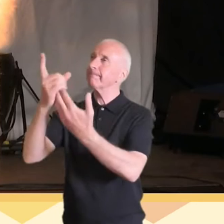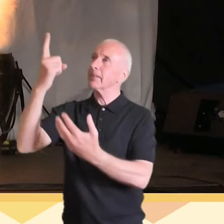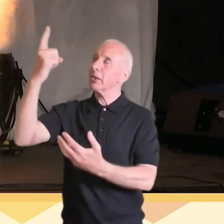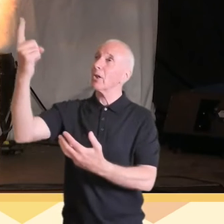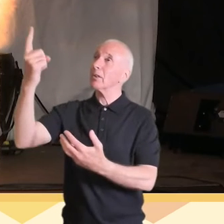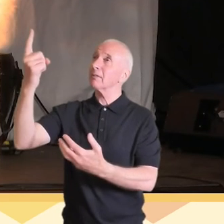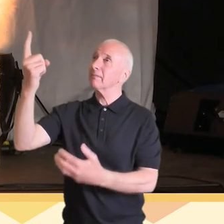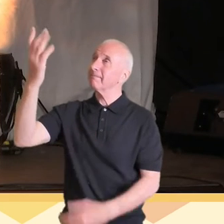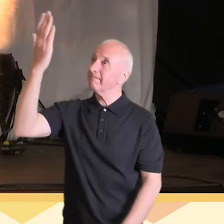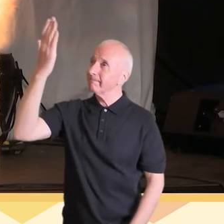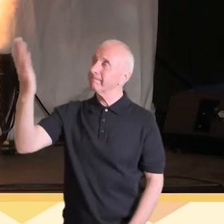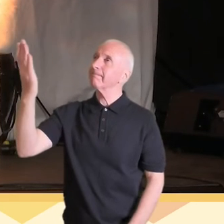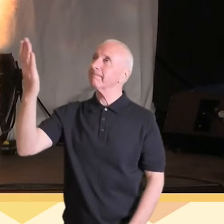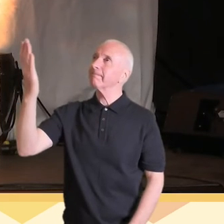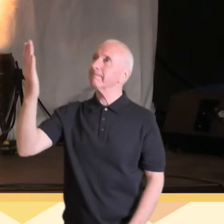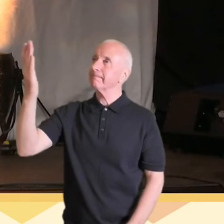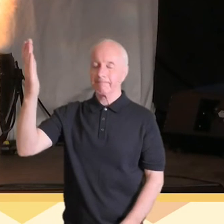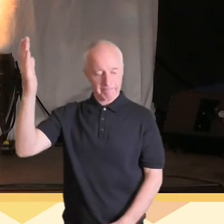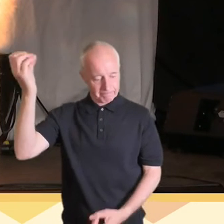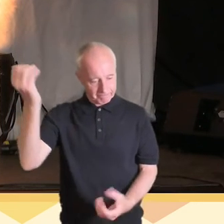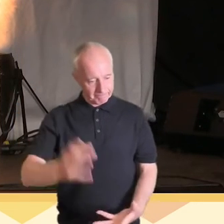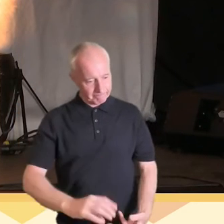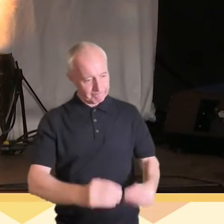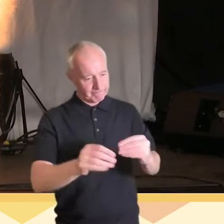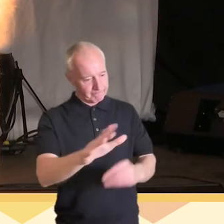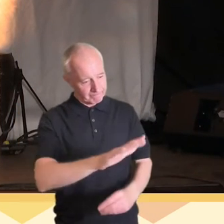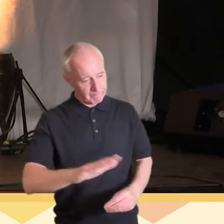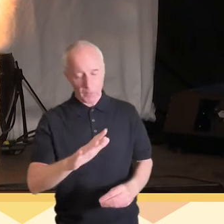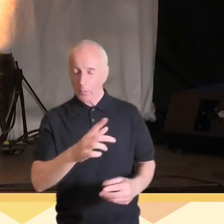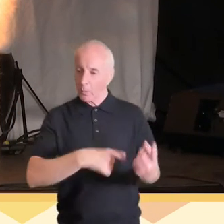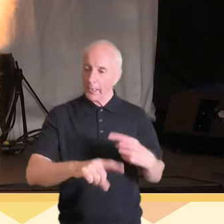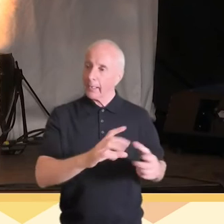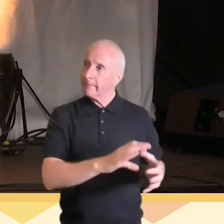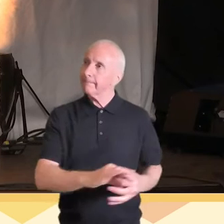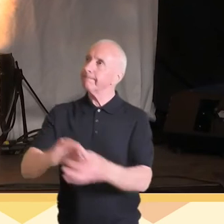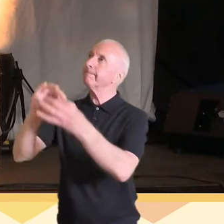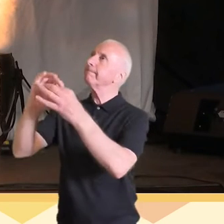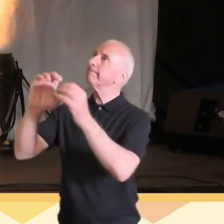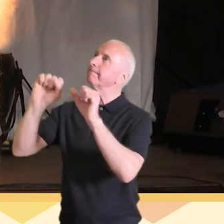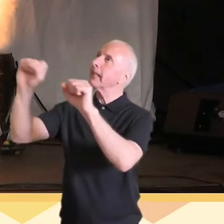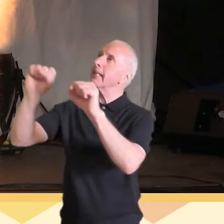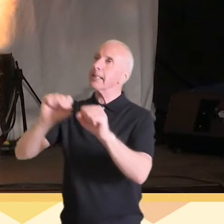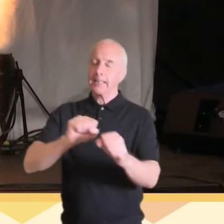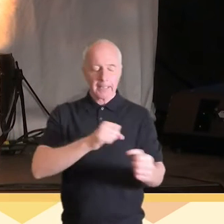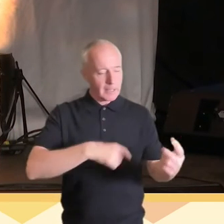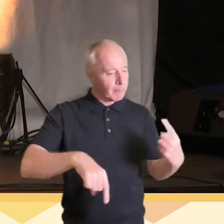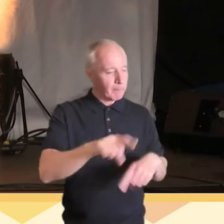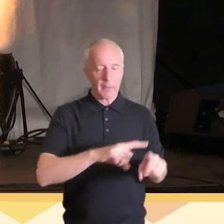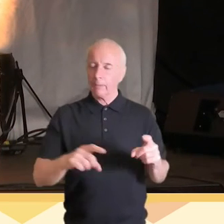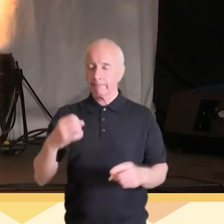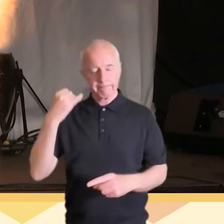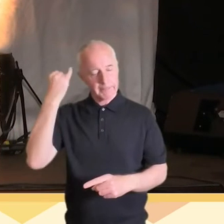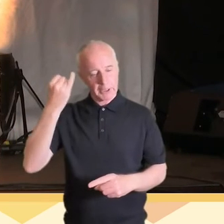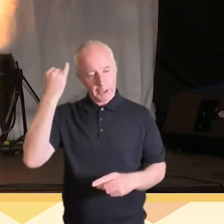he who made us, and we are his people, the sheep of his